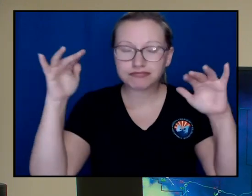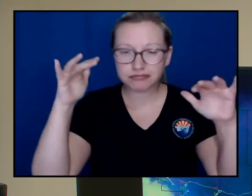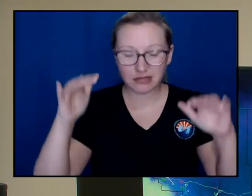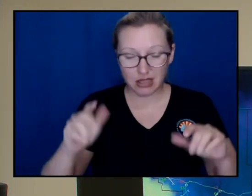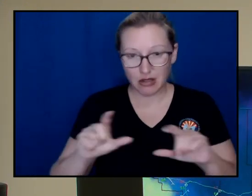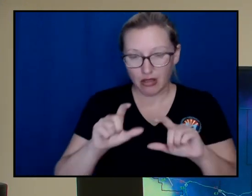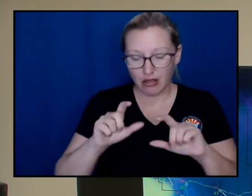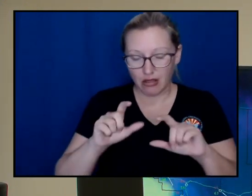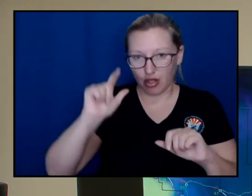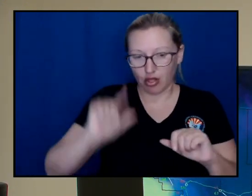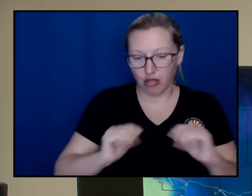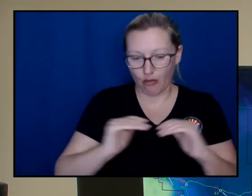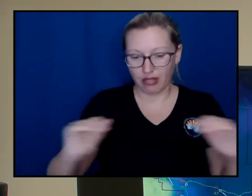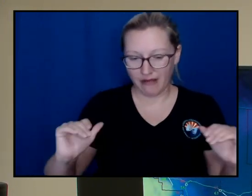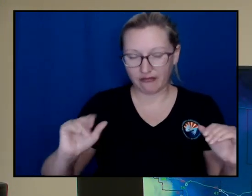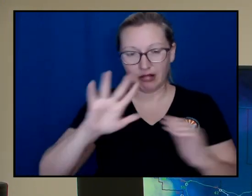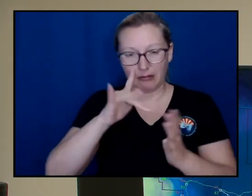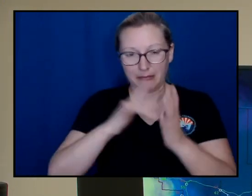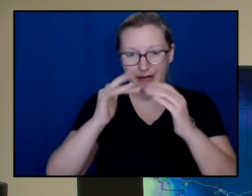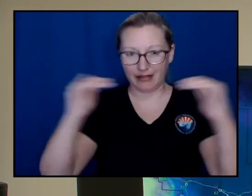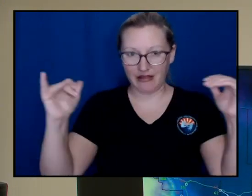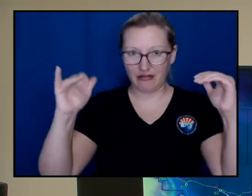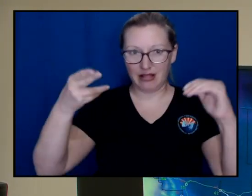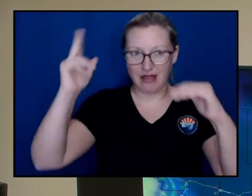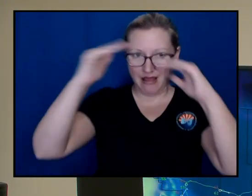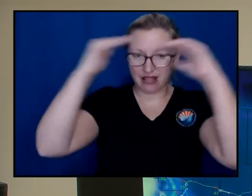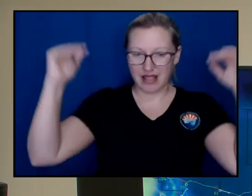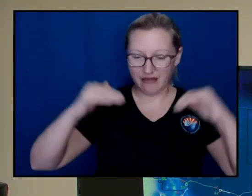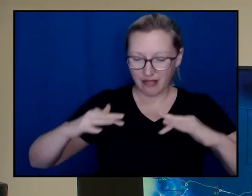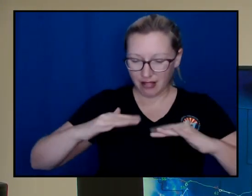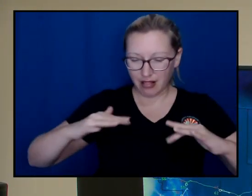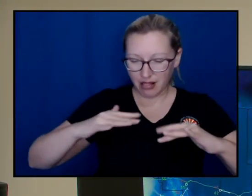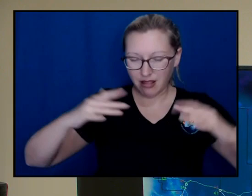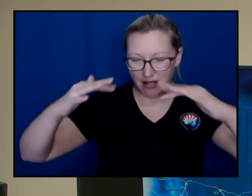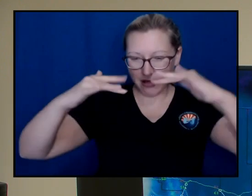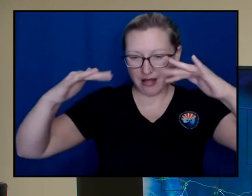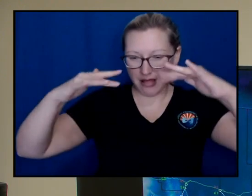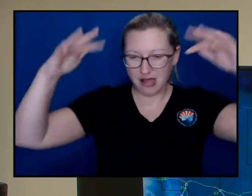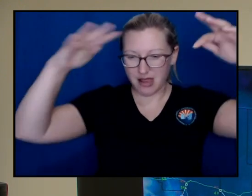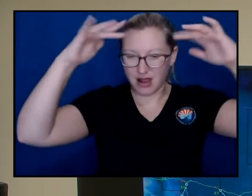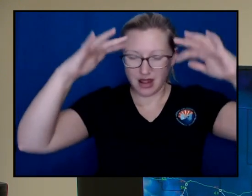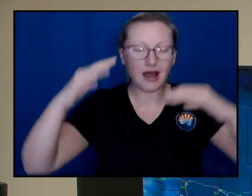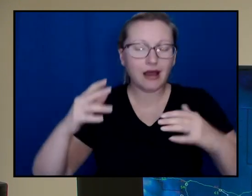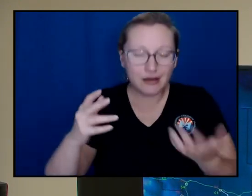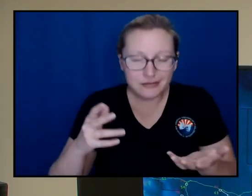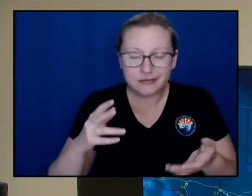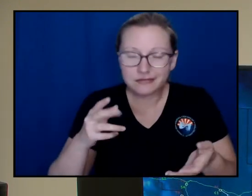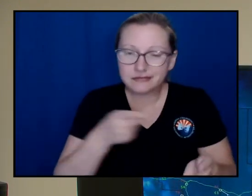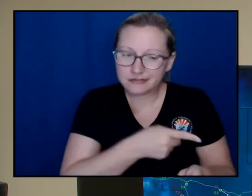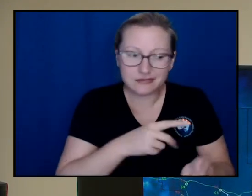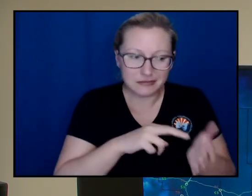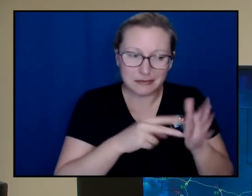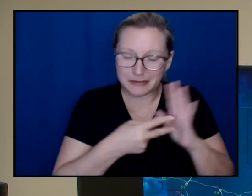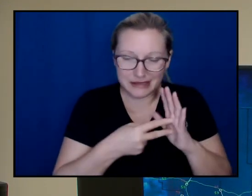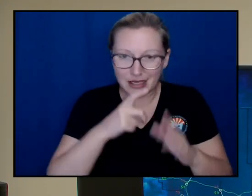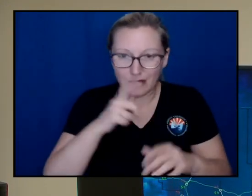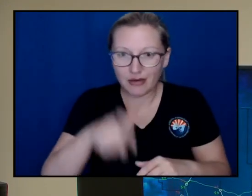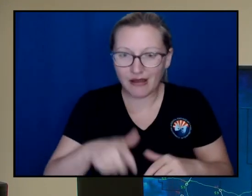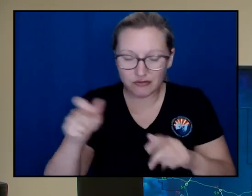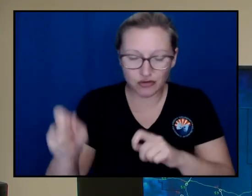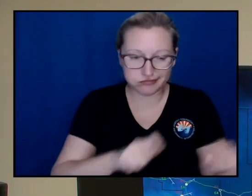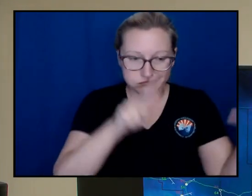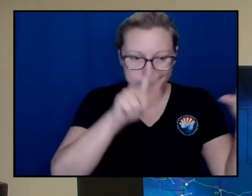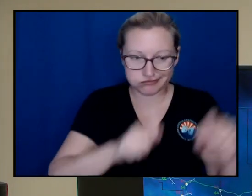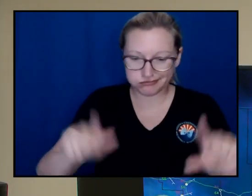levels, and it does that by differentiating the colors here so that I don't have to look at several different images to kind of get